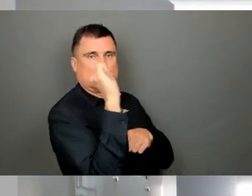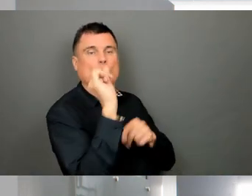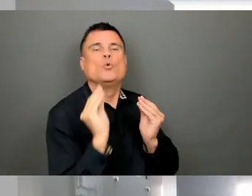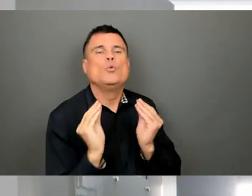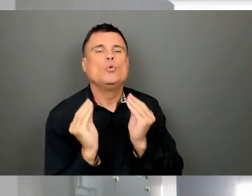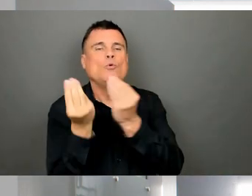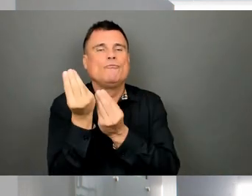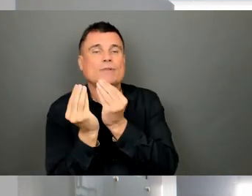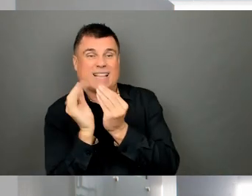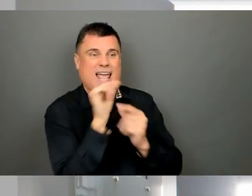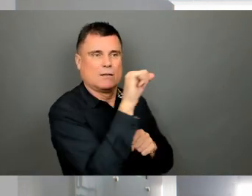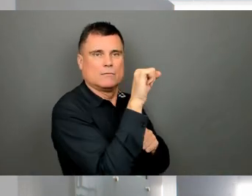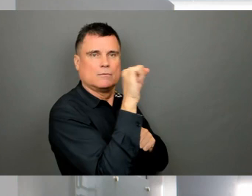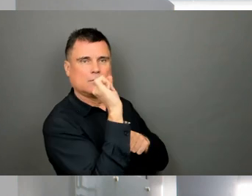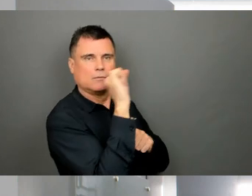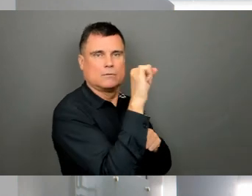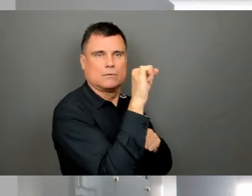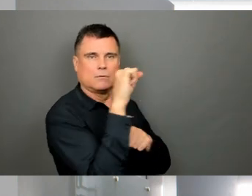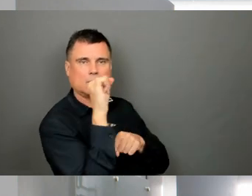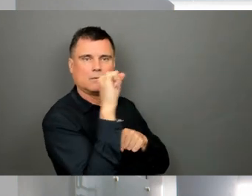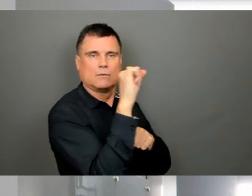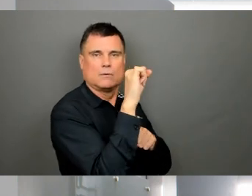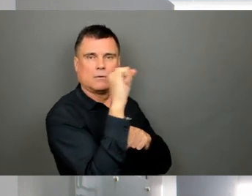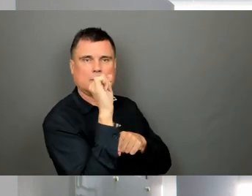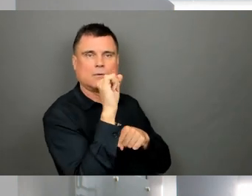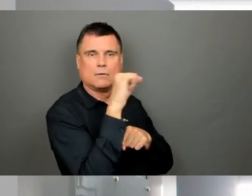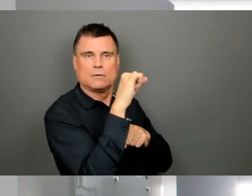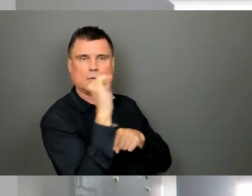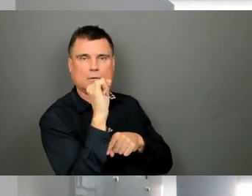back into almost what we call a rocking formation.